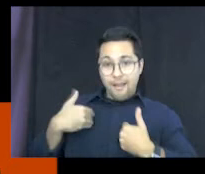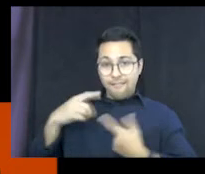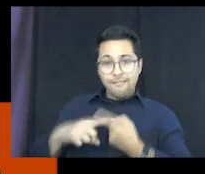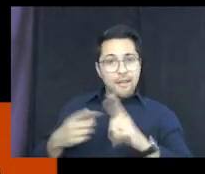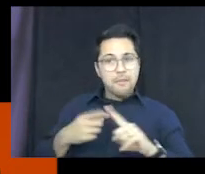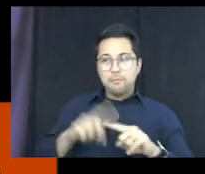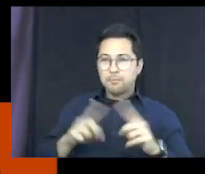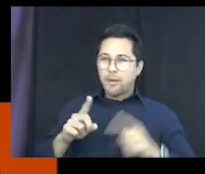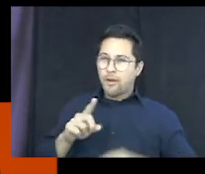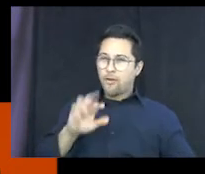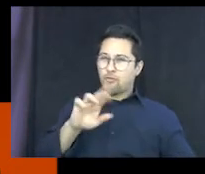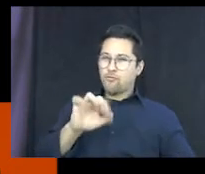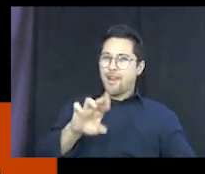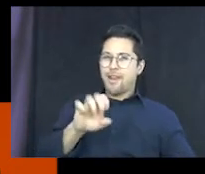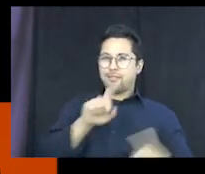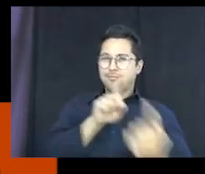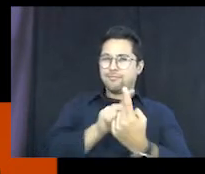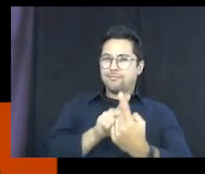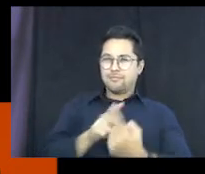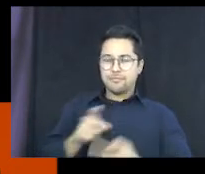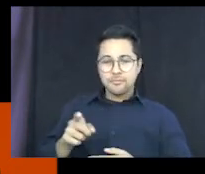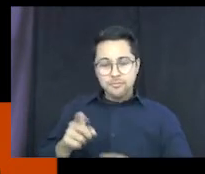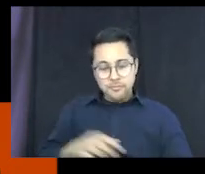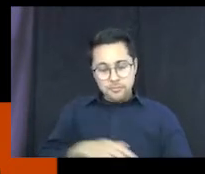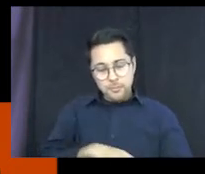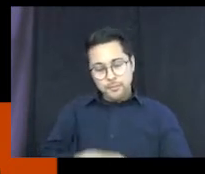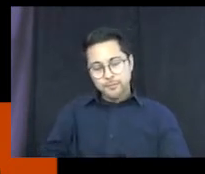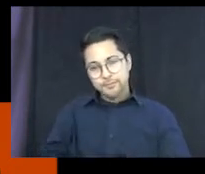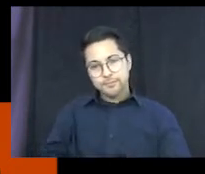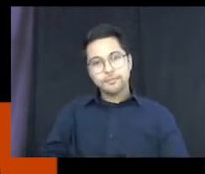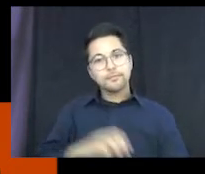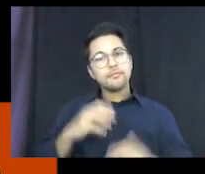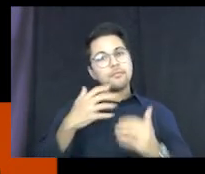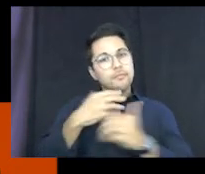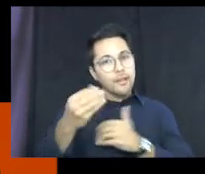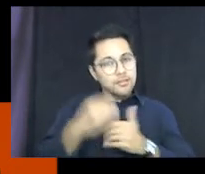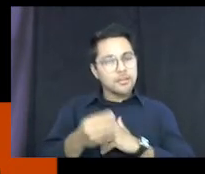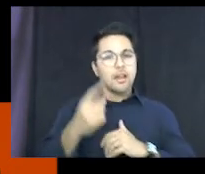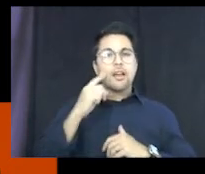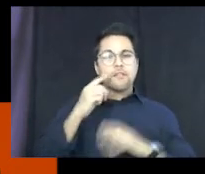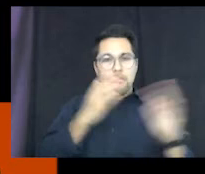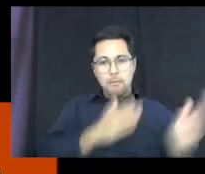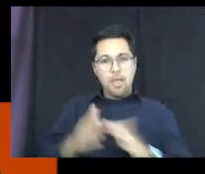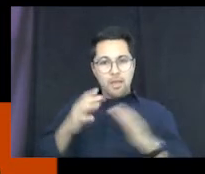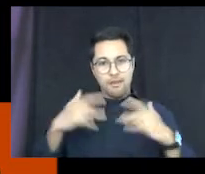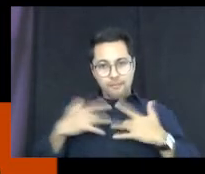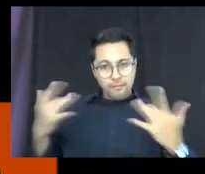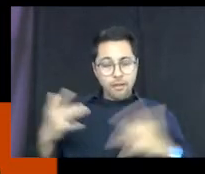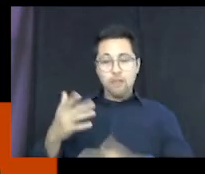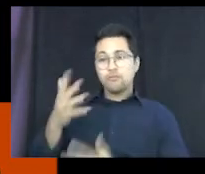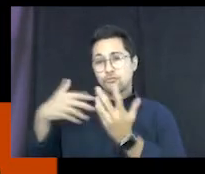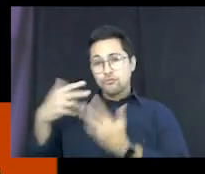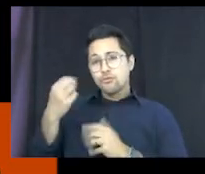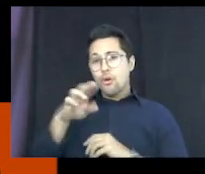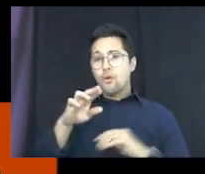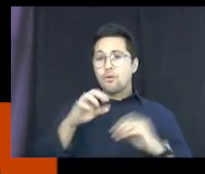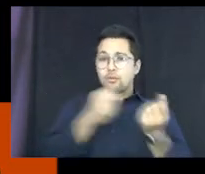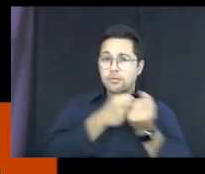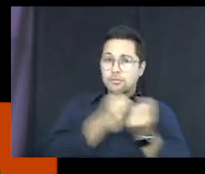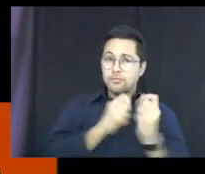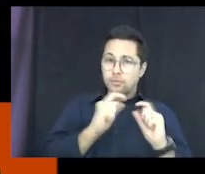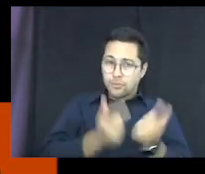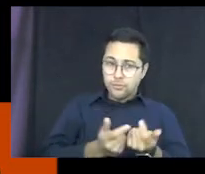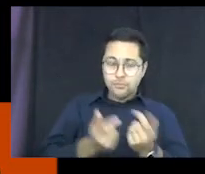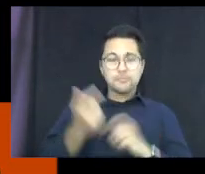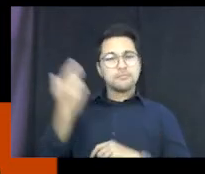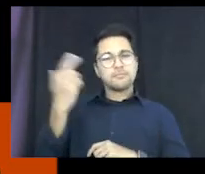rarely see them outside of the context of a planned event, social and/or support group, due to those